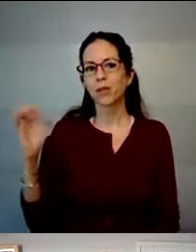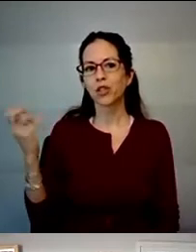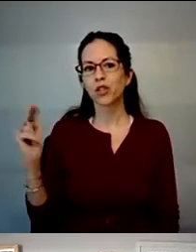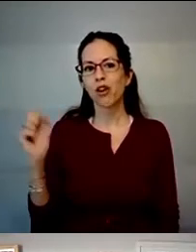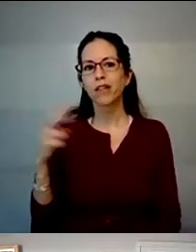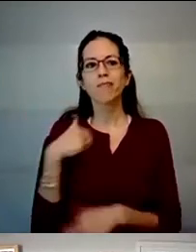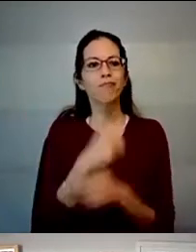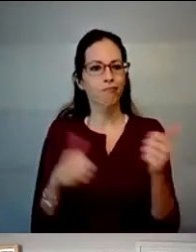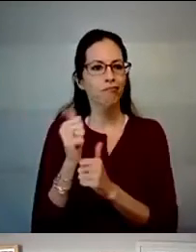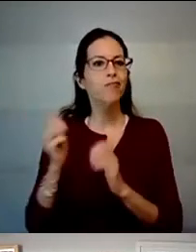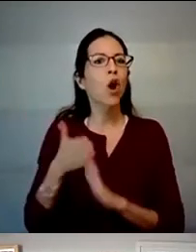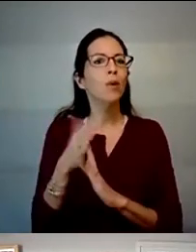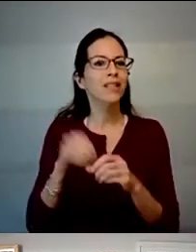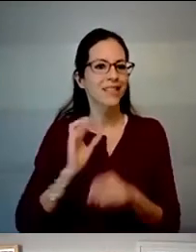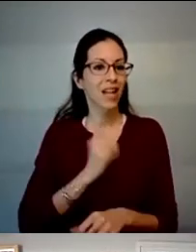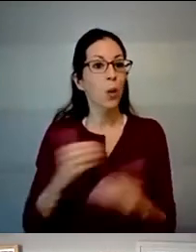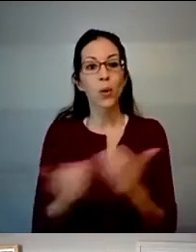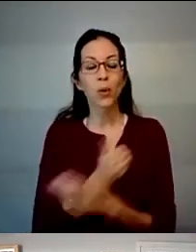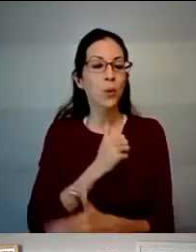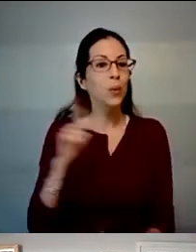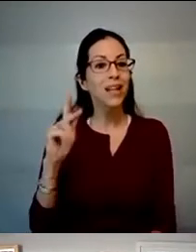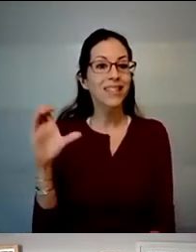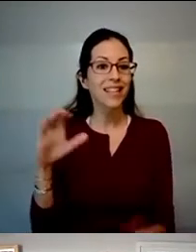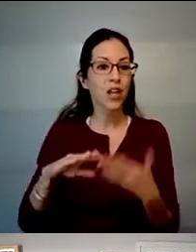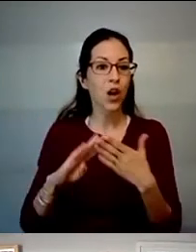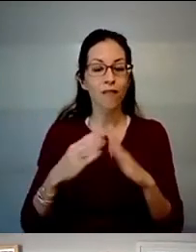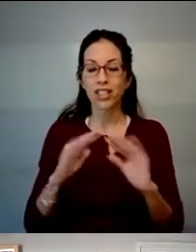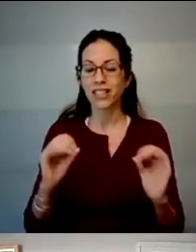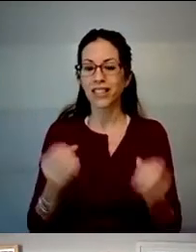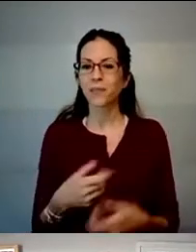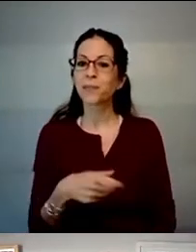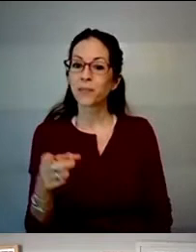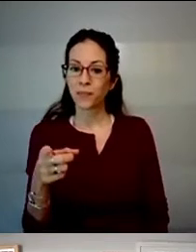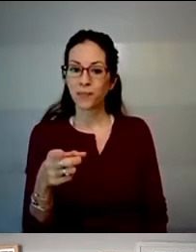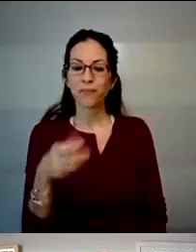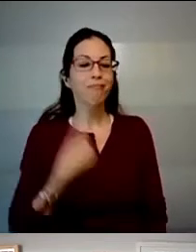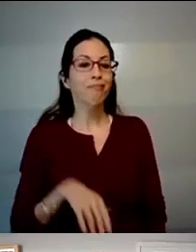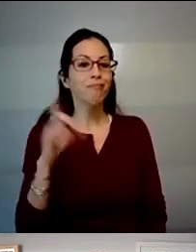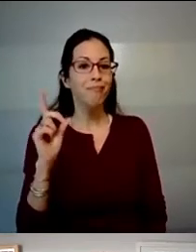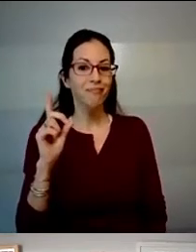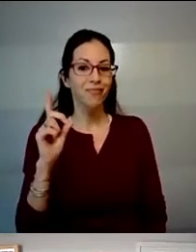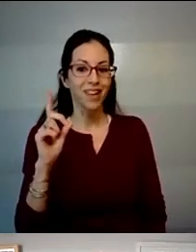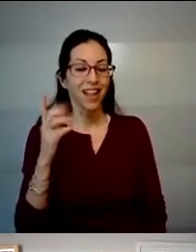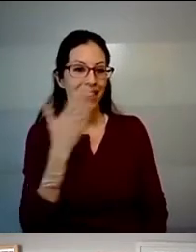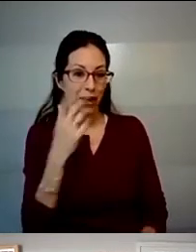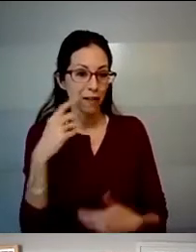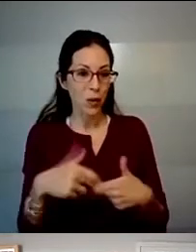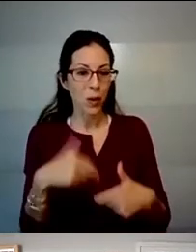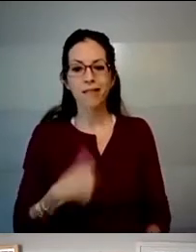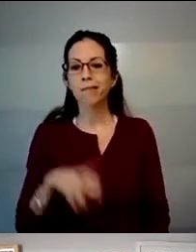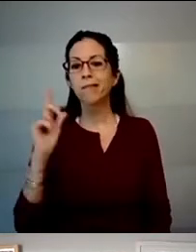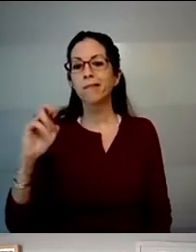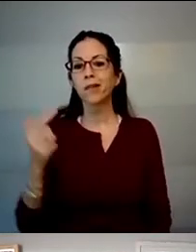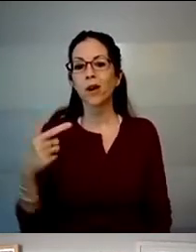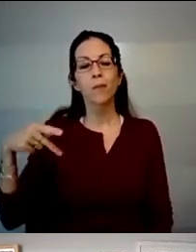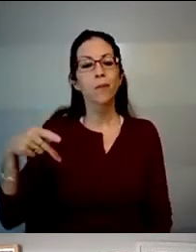operations in our new Kansas City office. Doug? Thanks, Adam, and thank you everyone for joining. My name is Doug Psick. I'm with Mutual